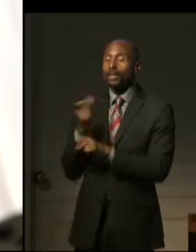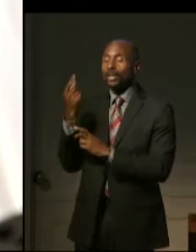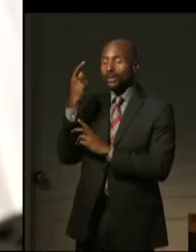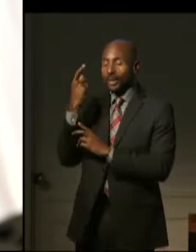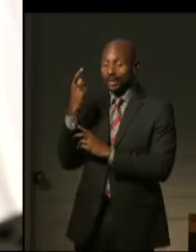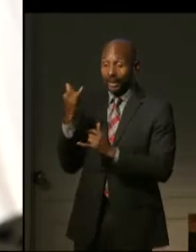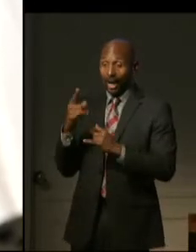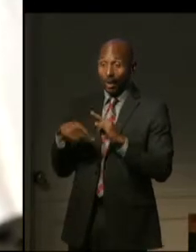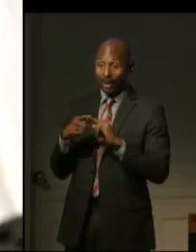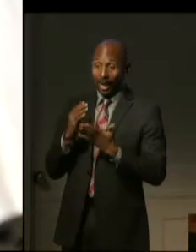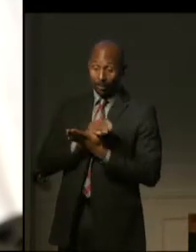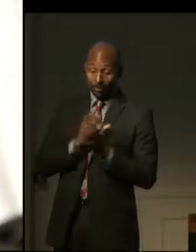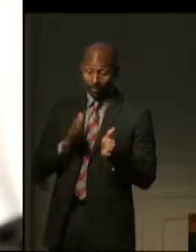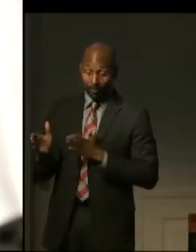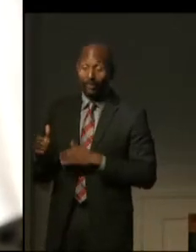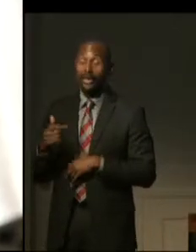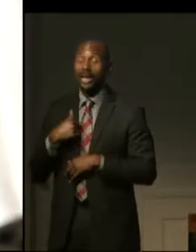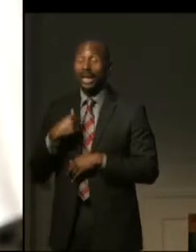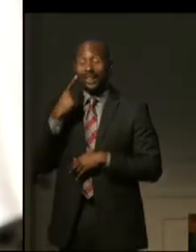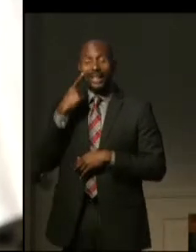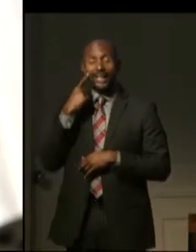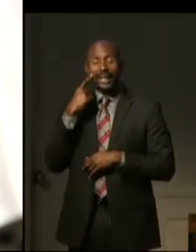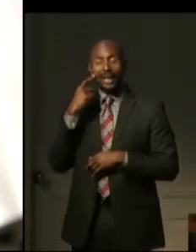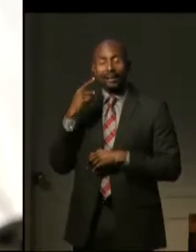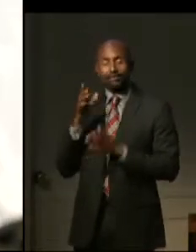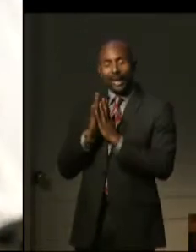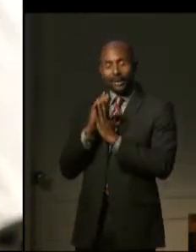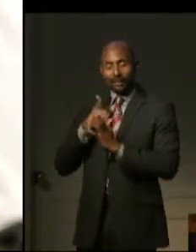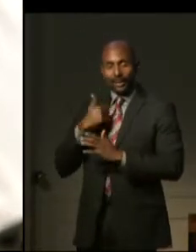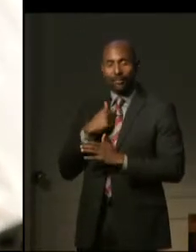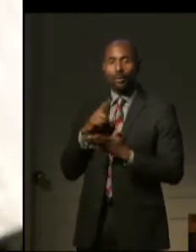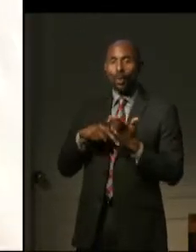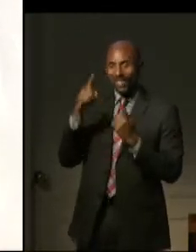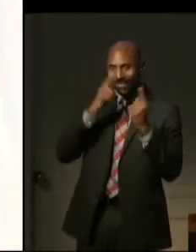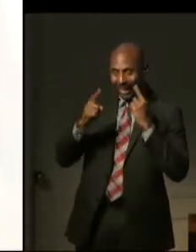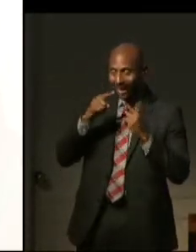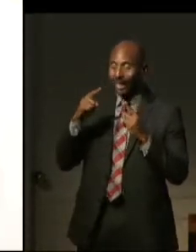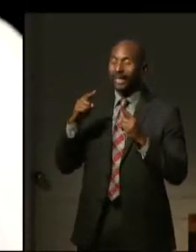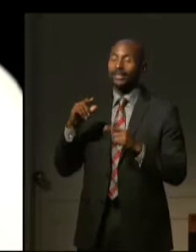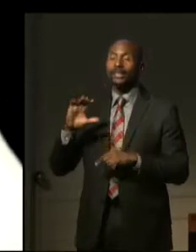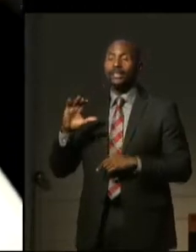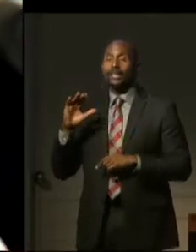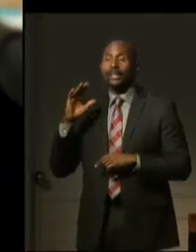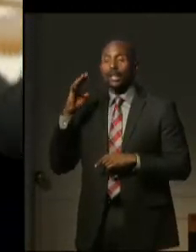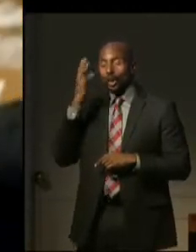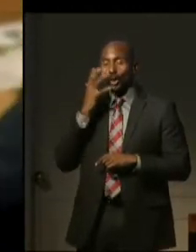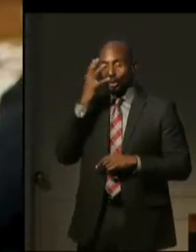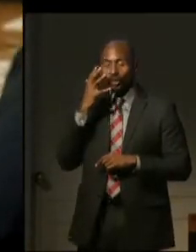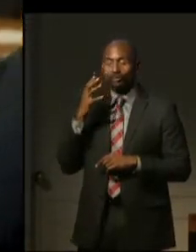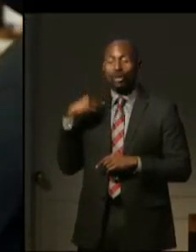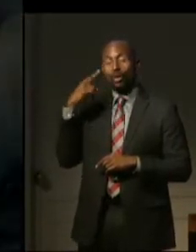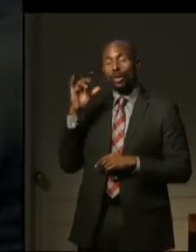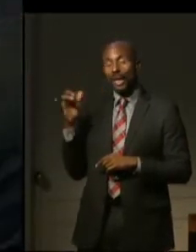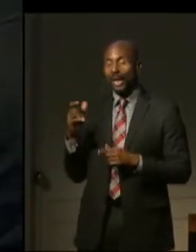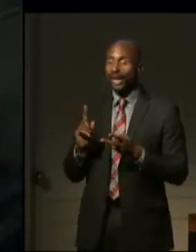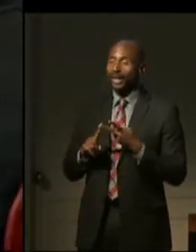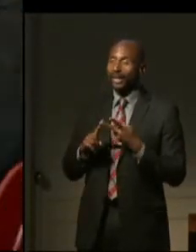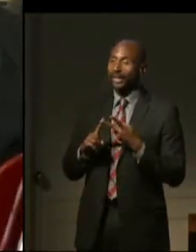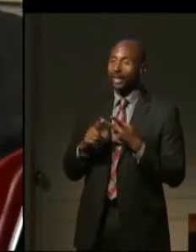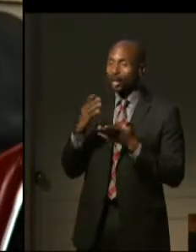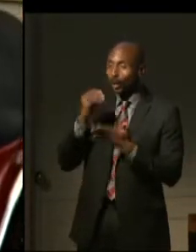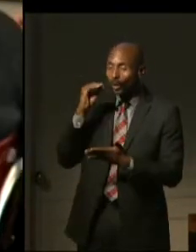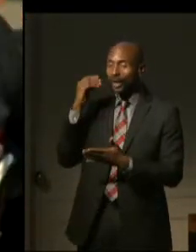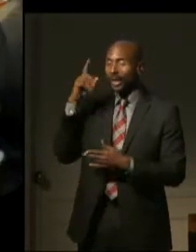like? What learning will be most relevant to these kids in the world that they live,